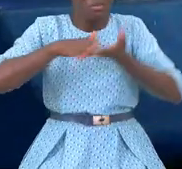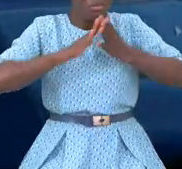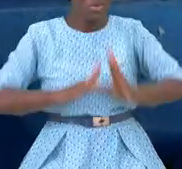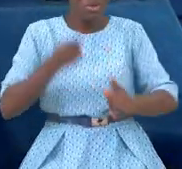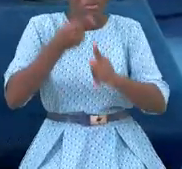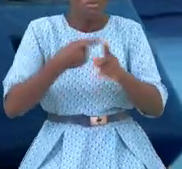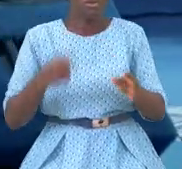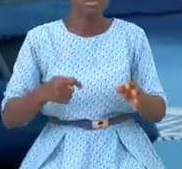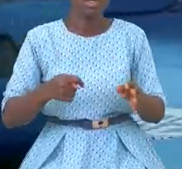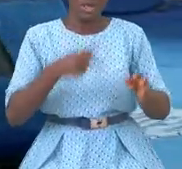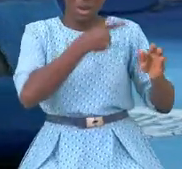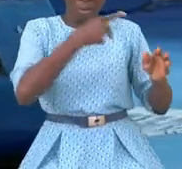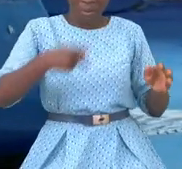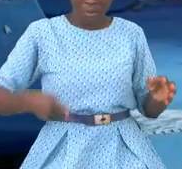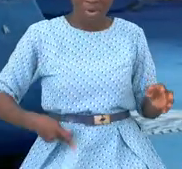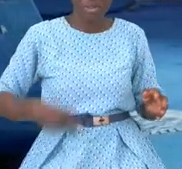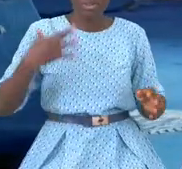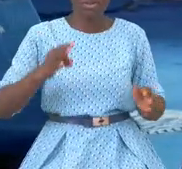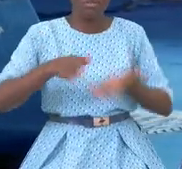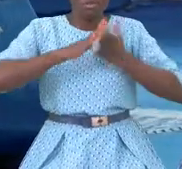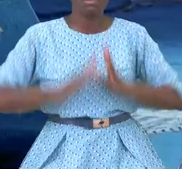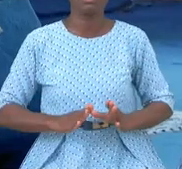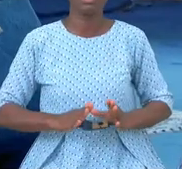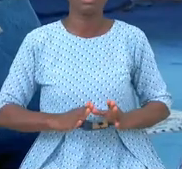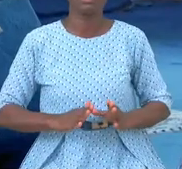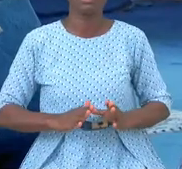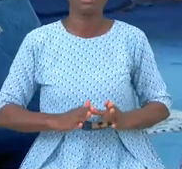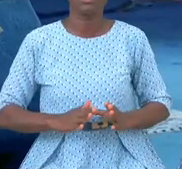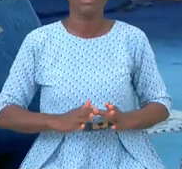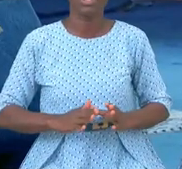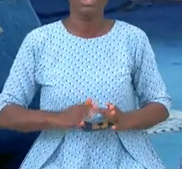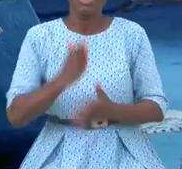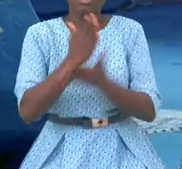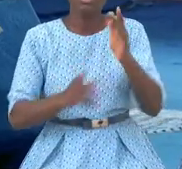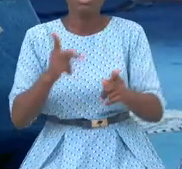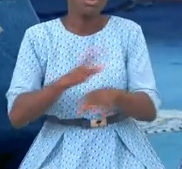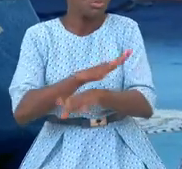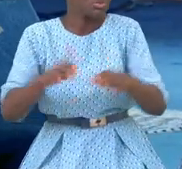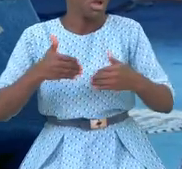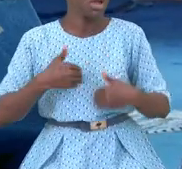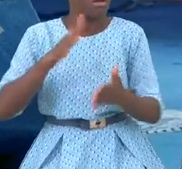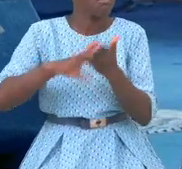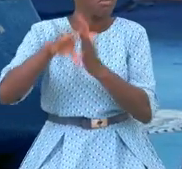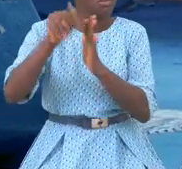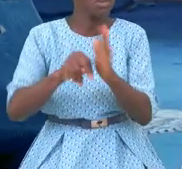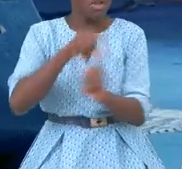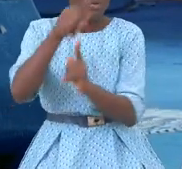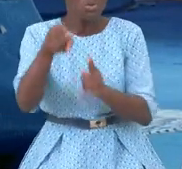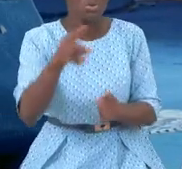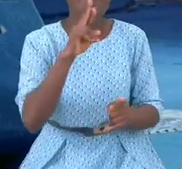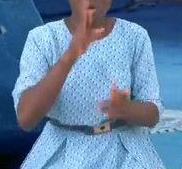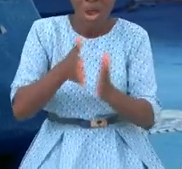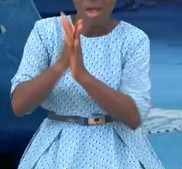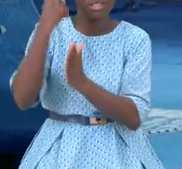have forgiveness, and when you're asking for forgiveness and joy and peace and life exciting and eternal, they